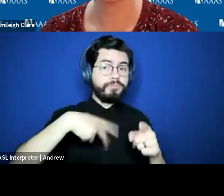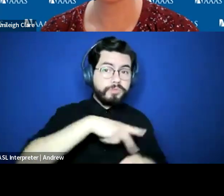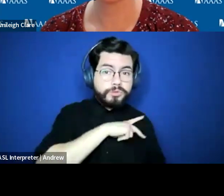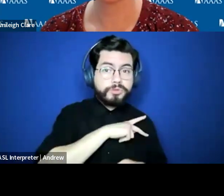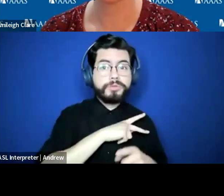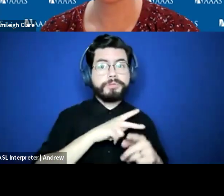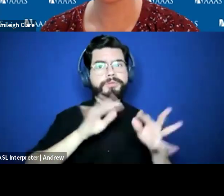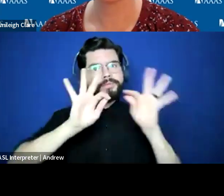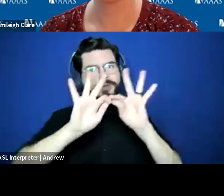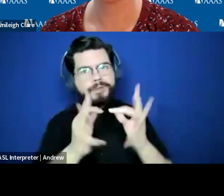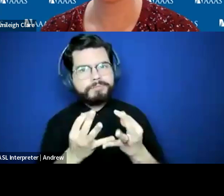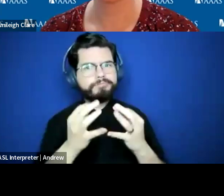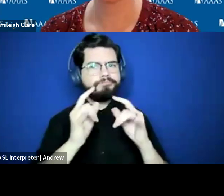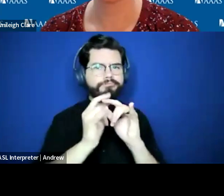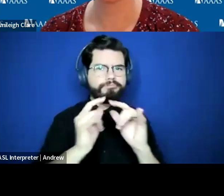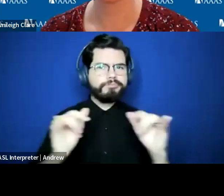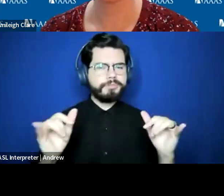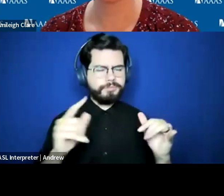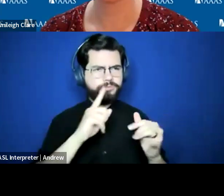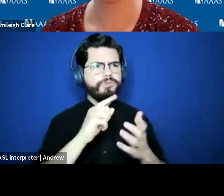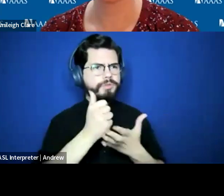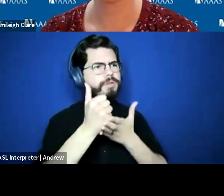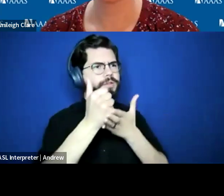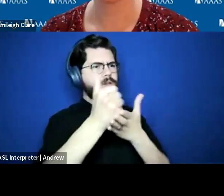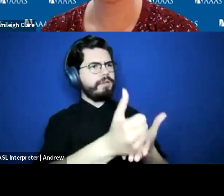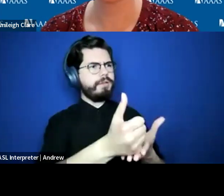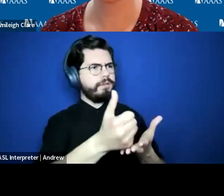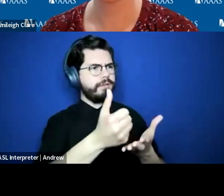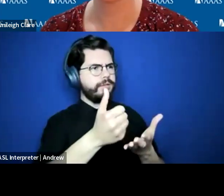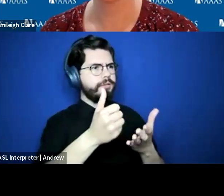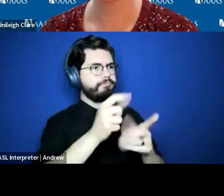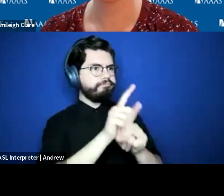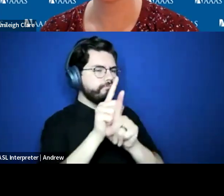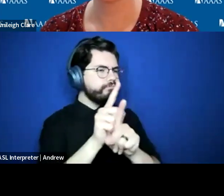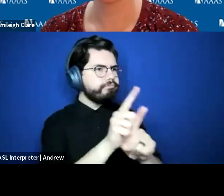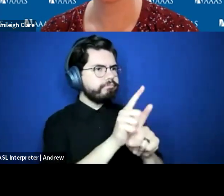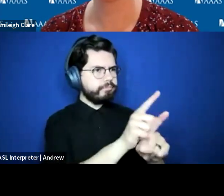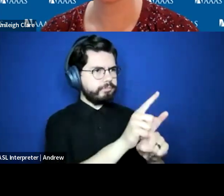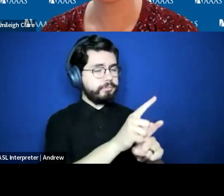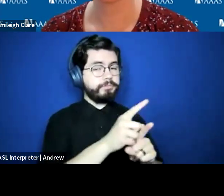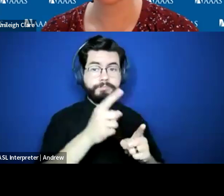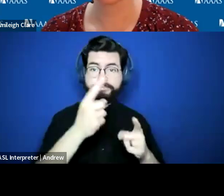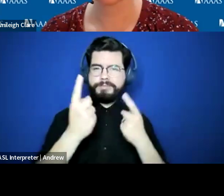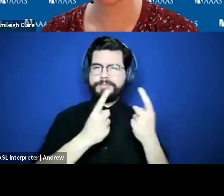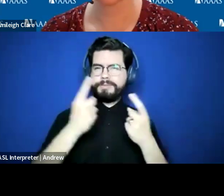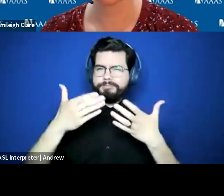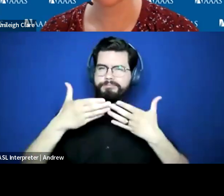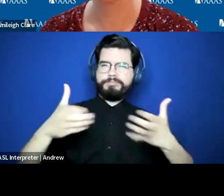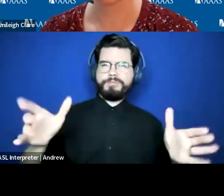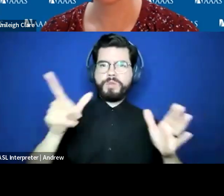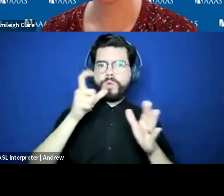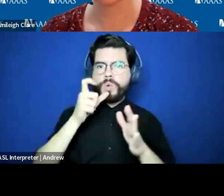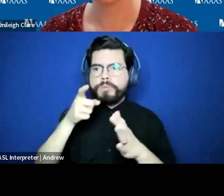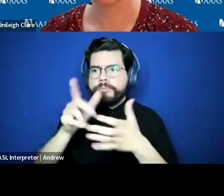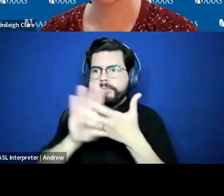so thinking broadly about where you find that mentorship and how you might fit different people into